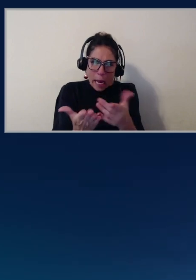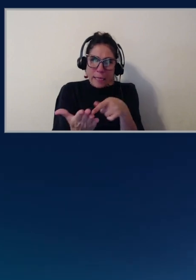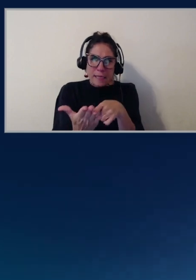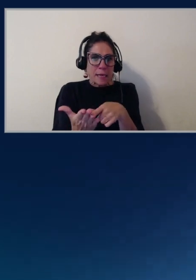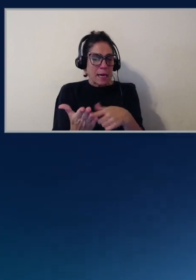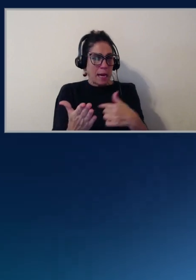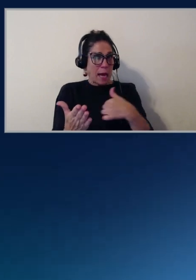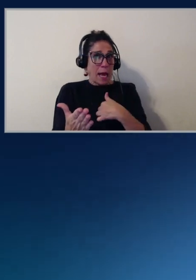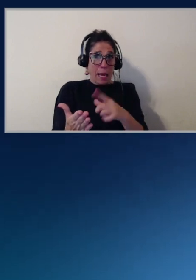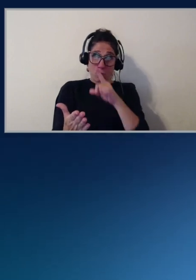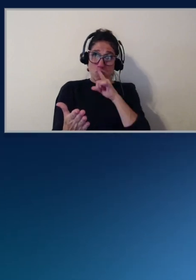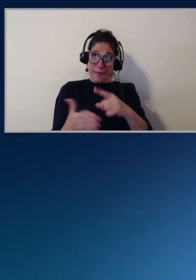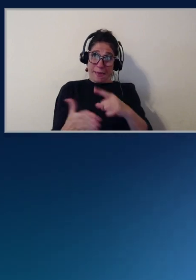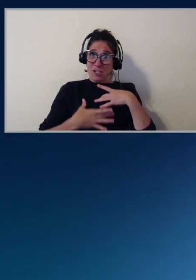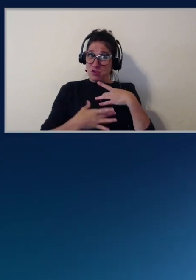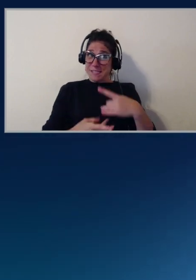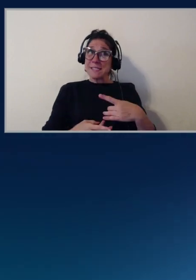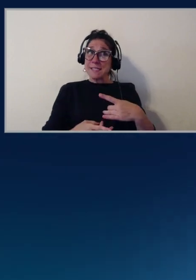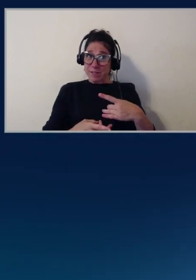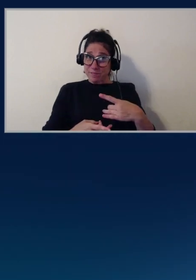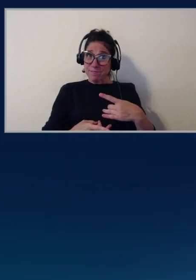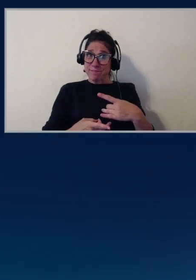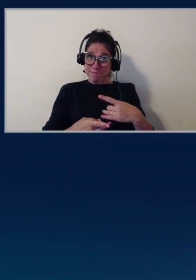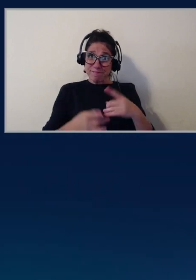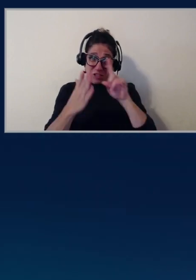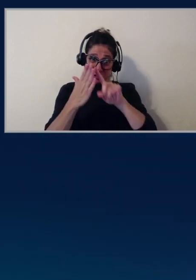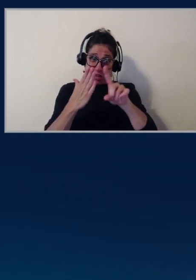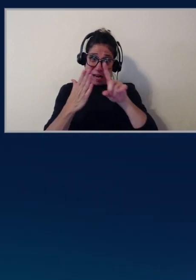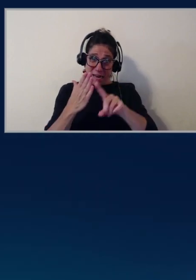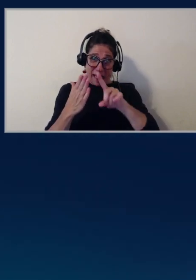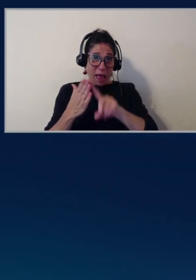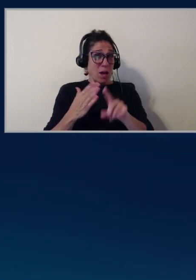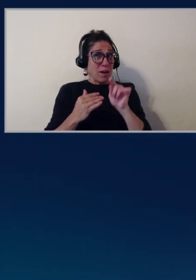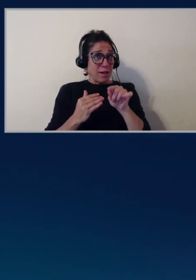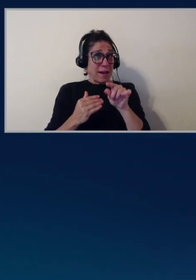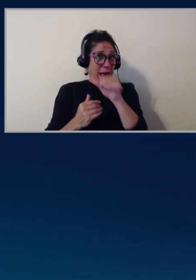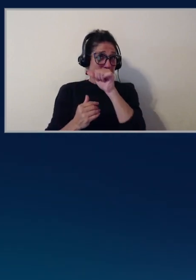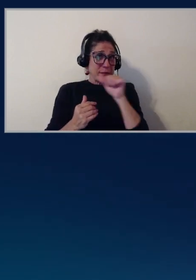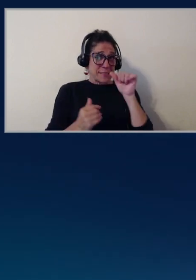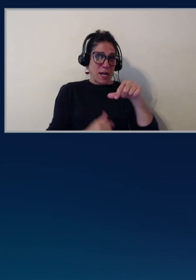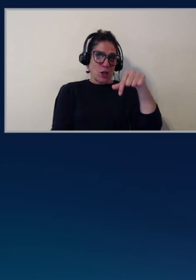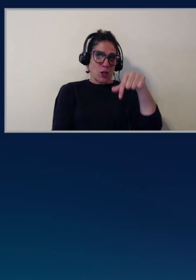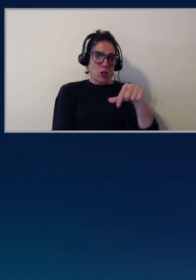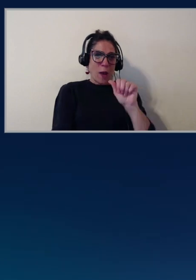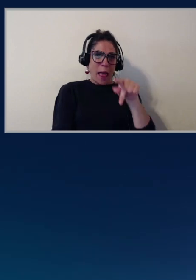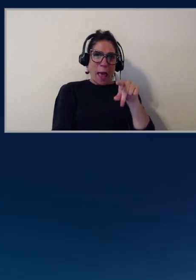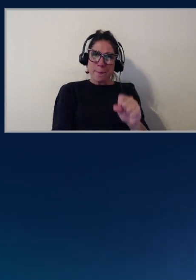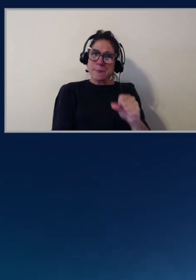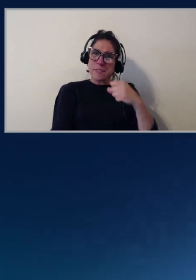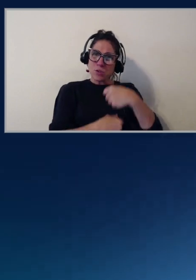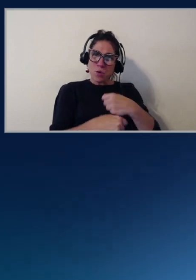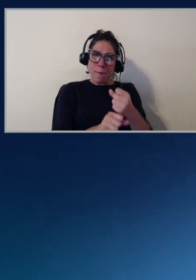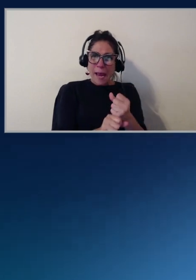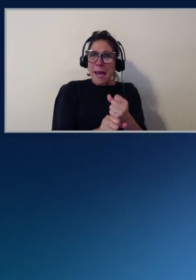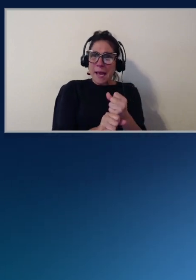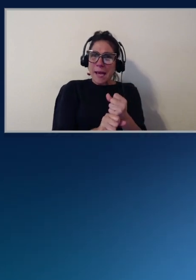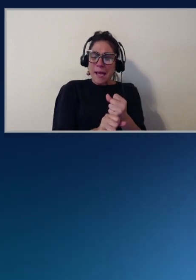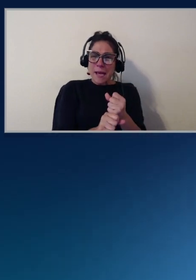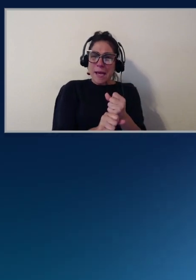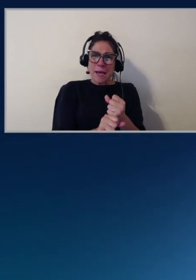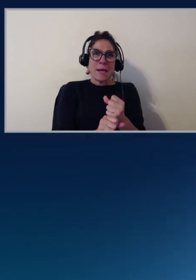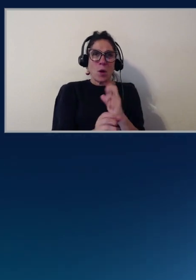am really interested in checking out Amazon Q apps to make like an onboarding